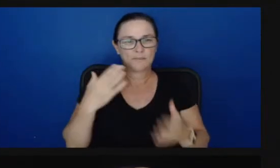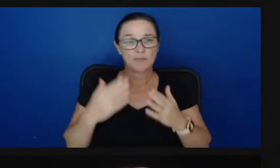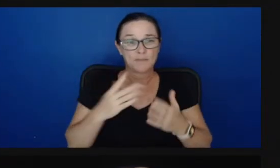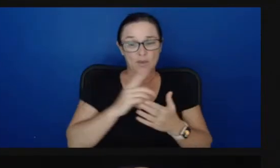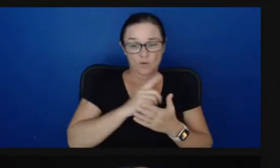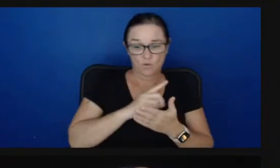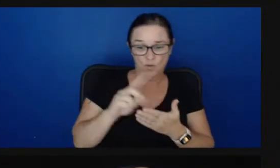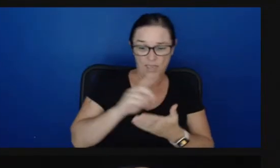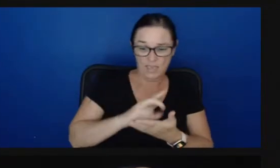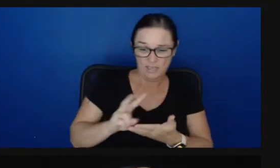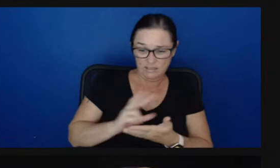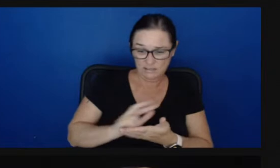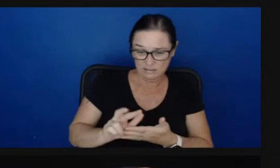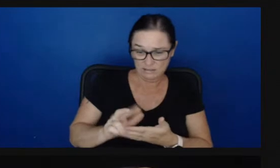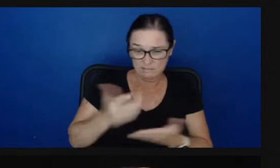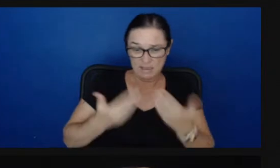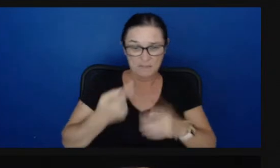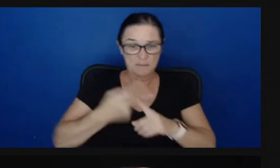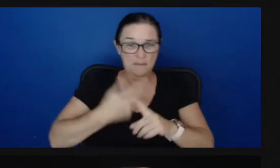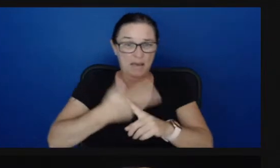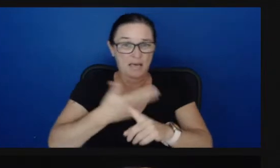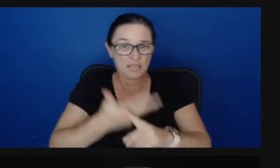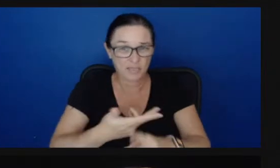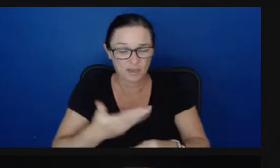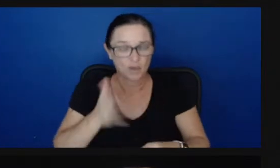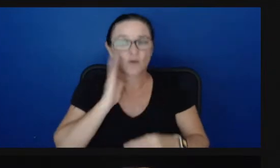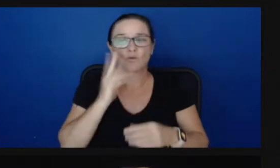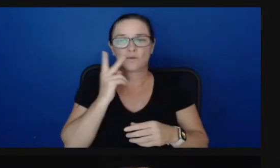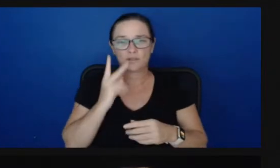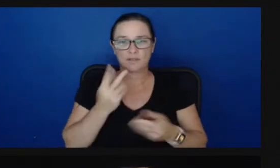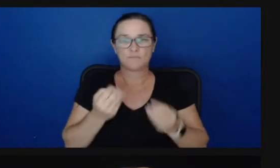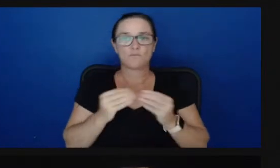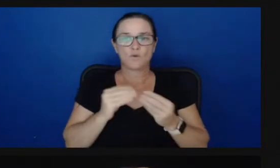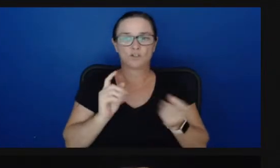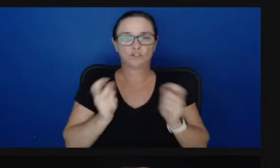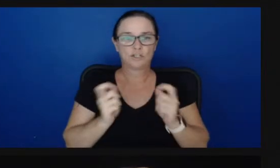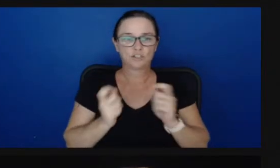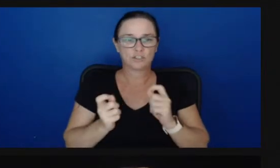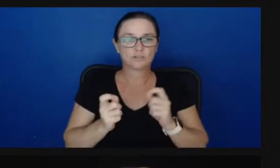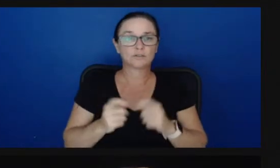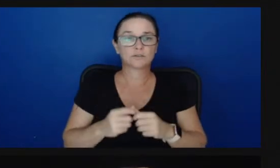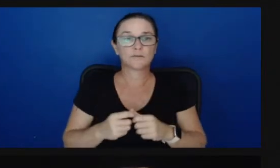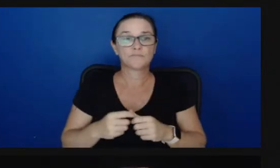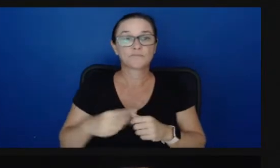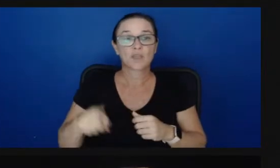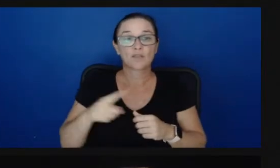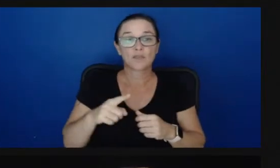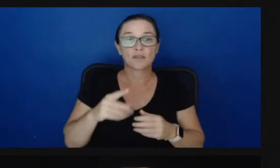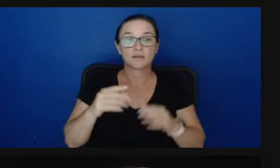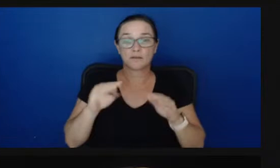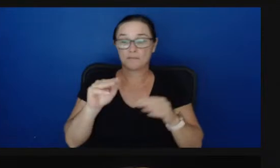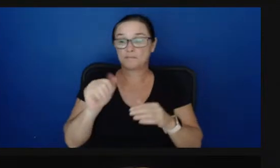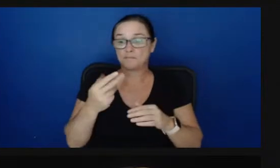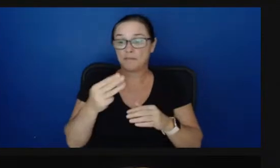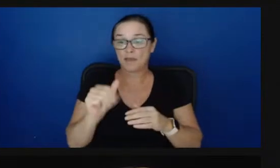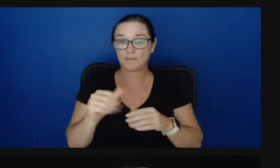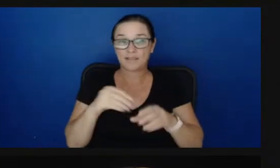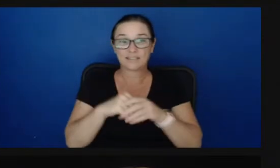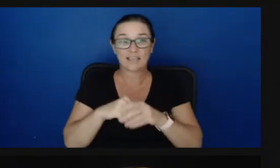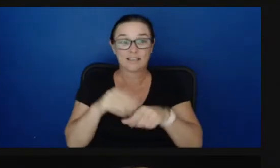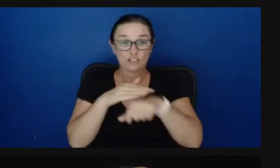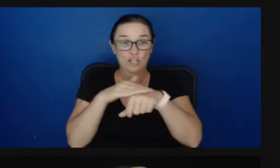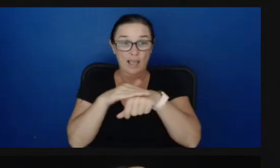we'll see more changes along that line where we see maybe magma is collecting in the shallow regions enough to start